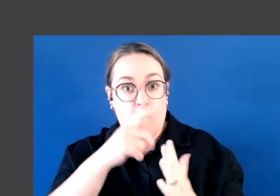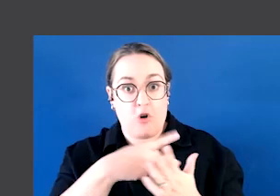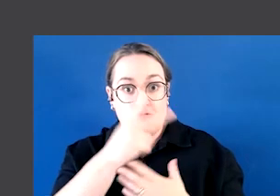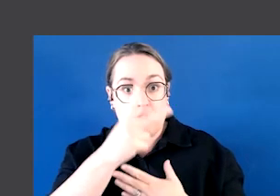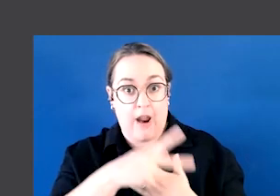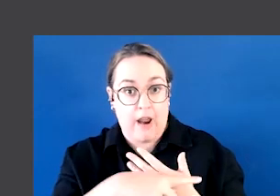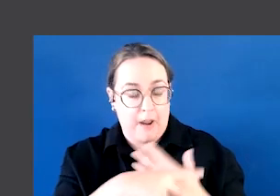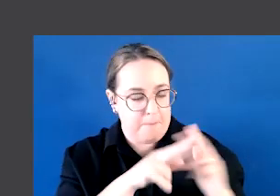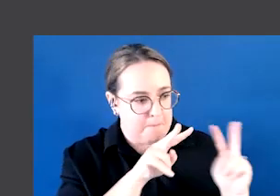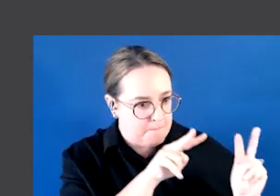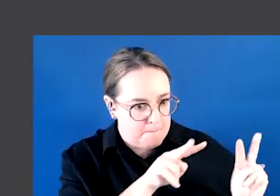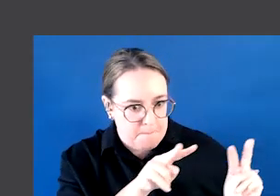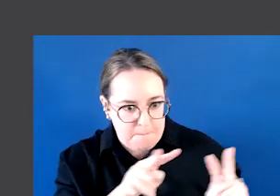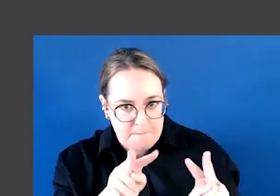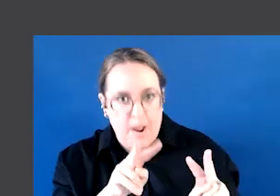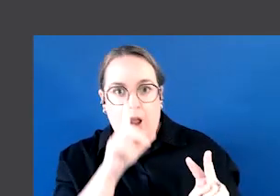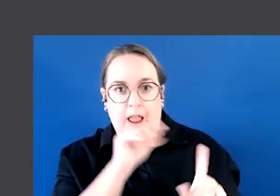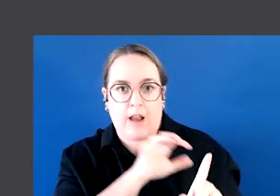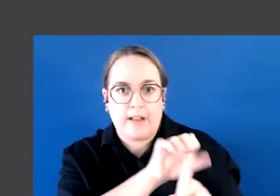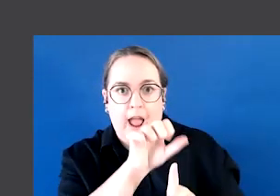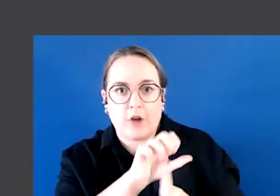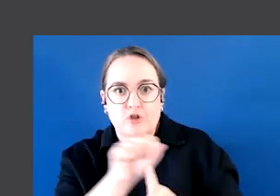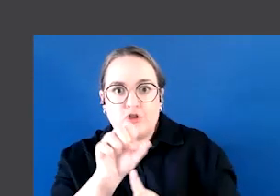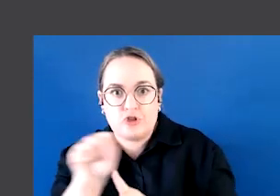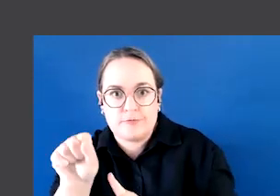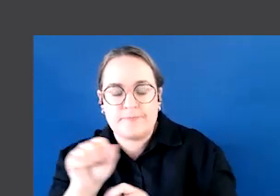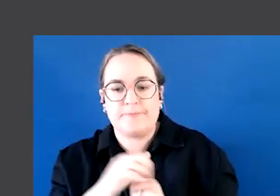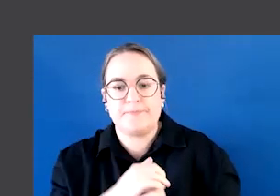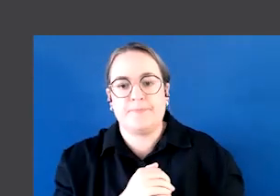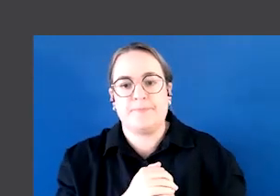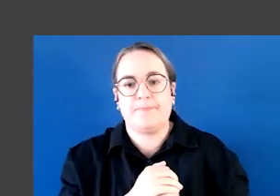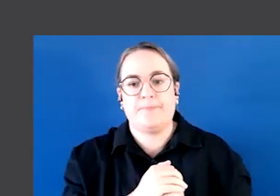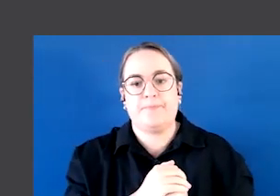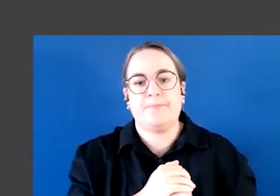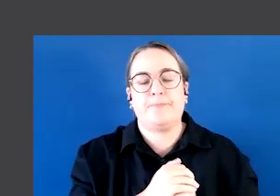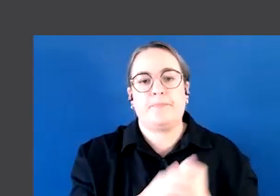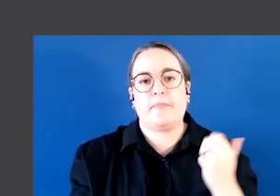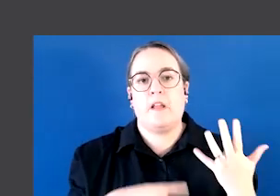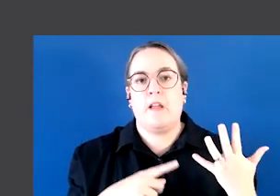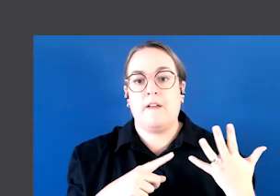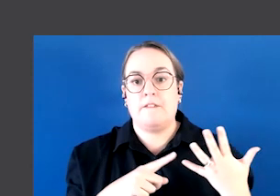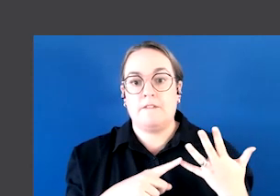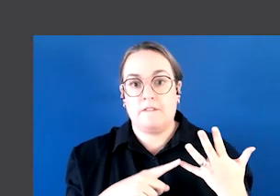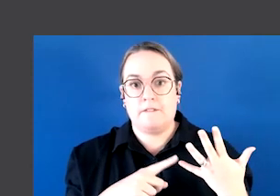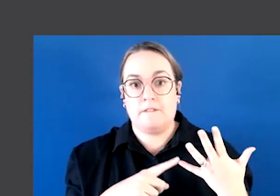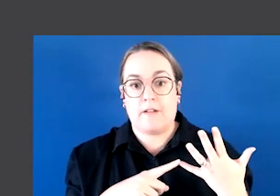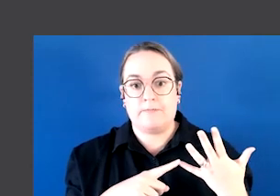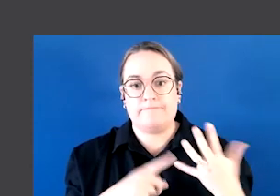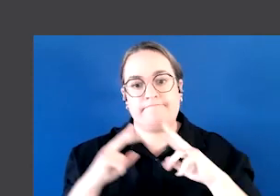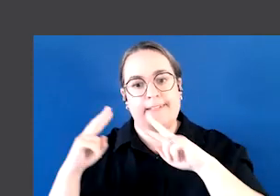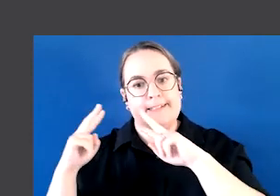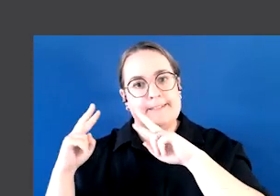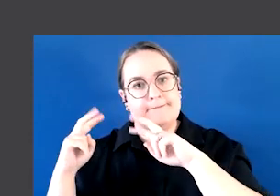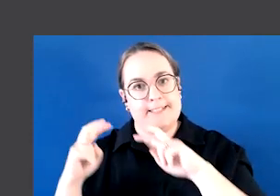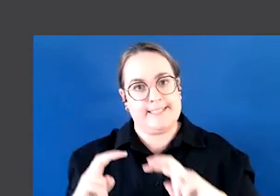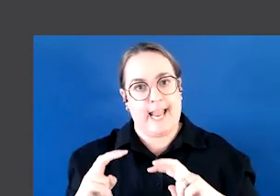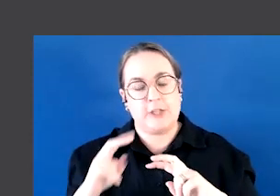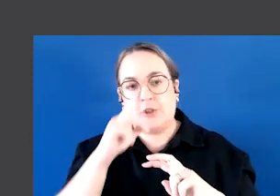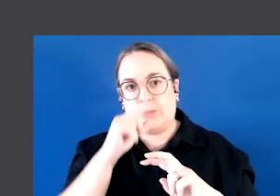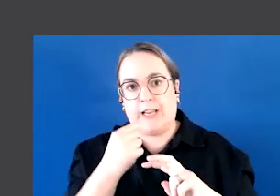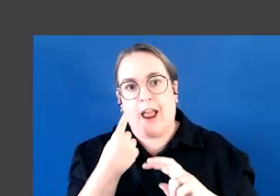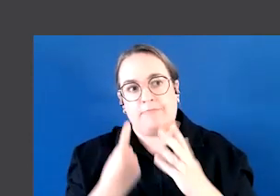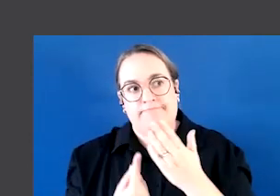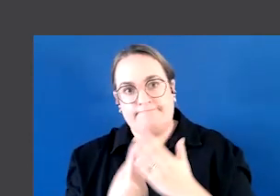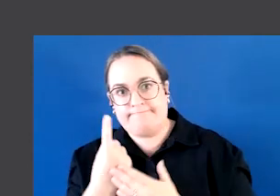look across the program and sort of identify any potential issues as they arrive. We also have investigators that we